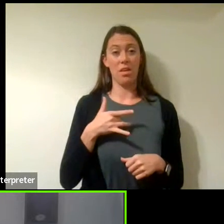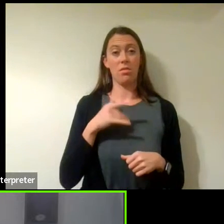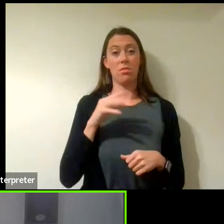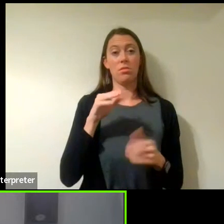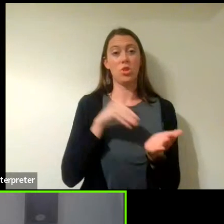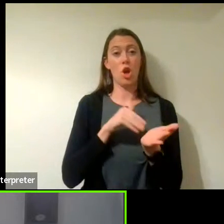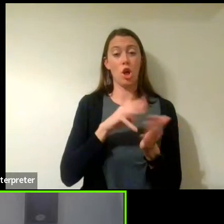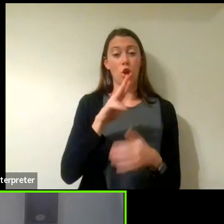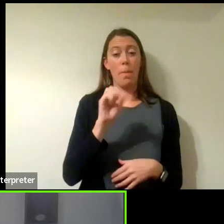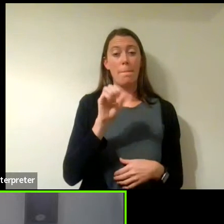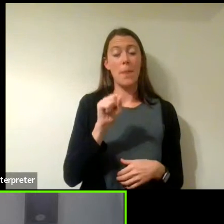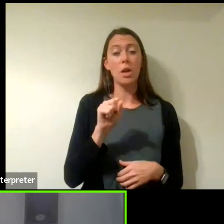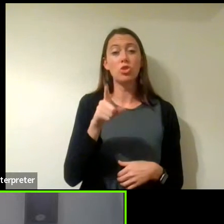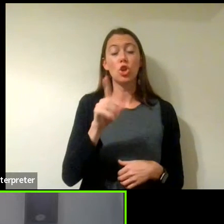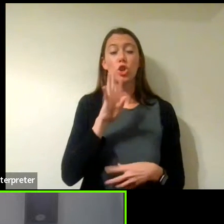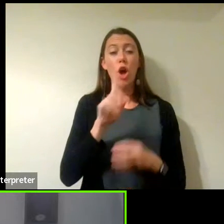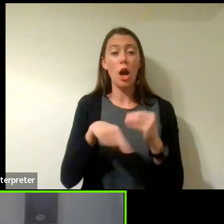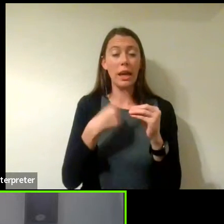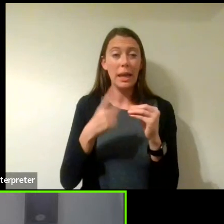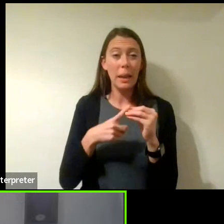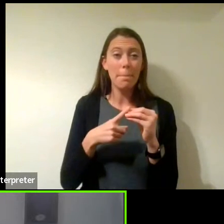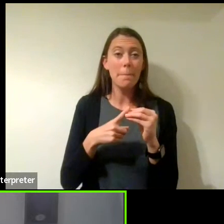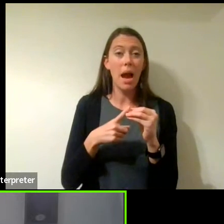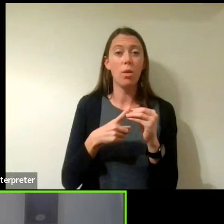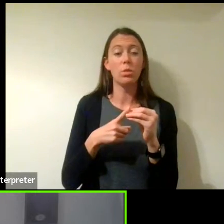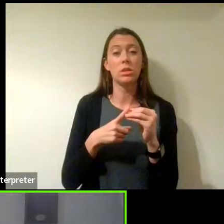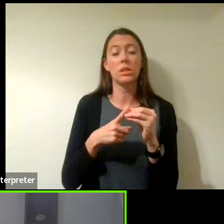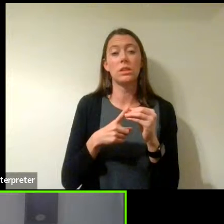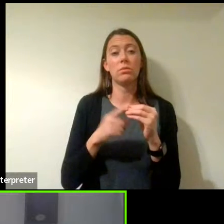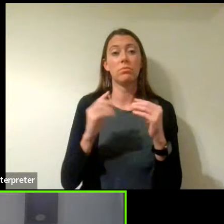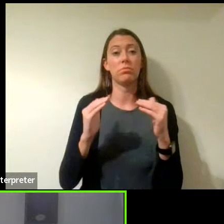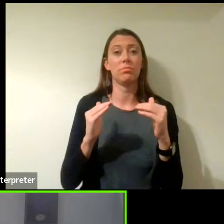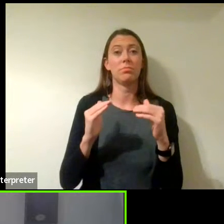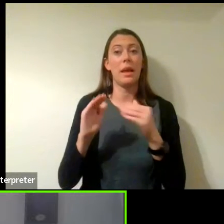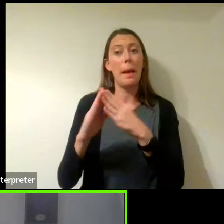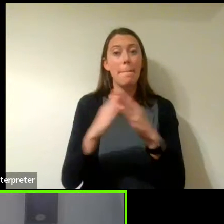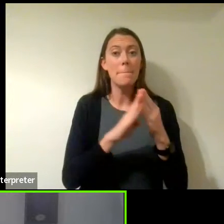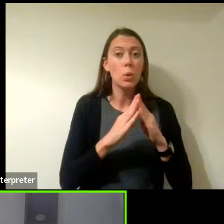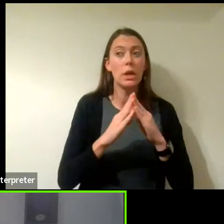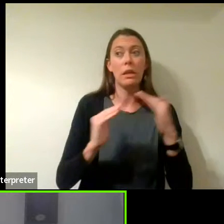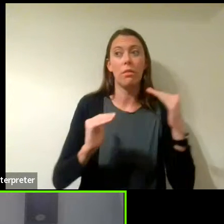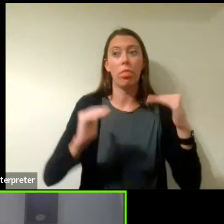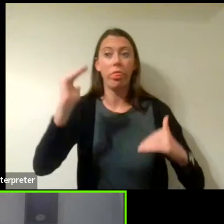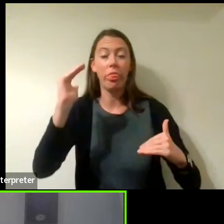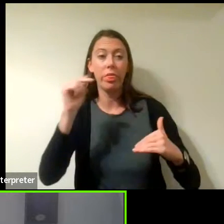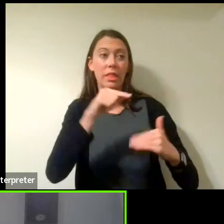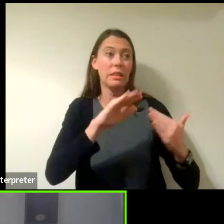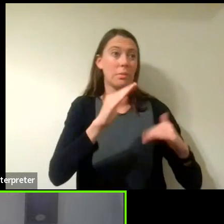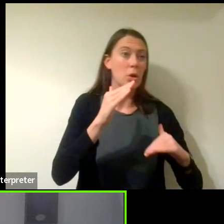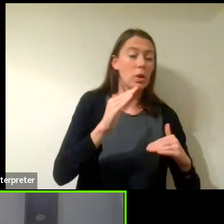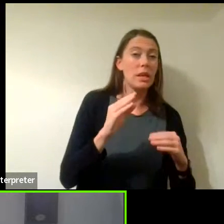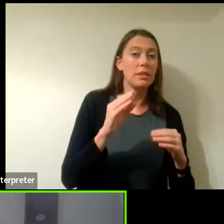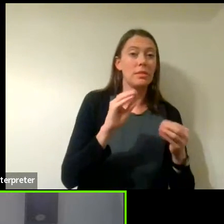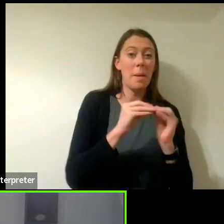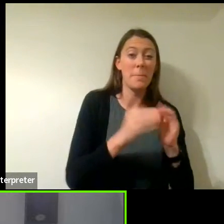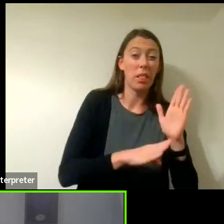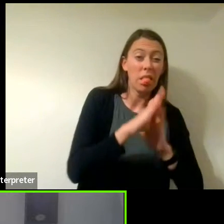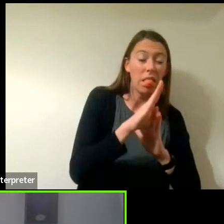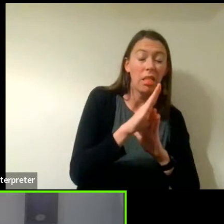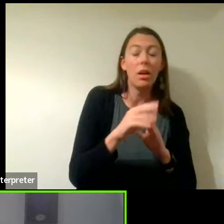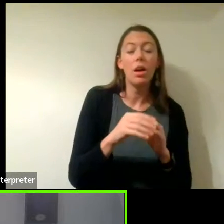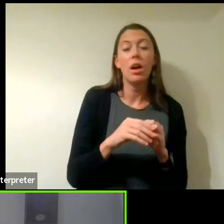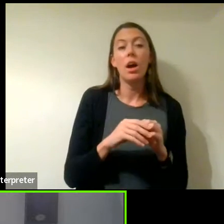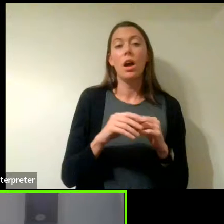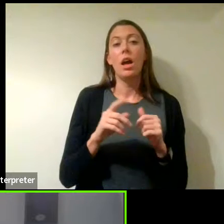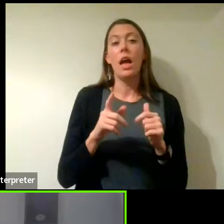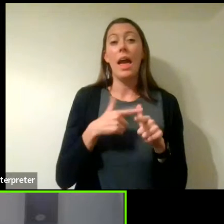to disparities in light of the fact that we don't have tools for long COVID. And we also, everyone doesn't have